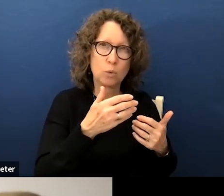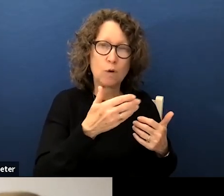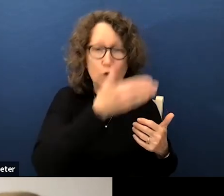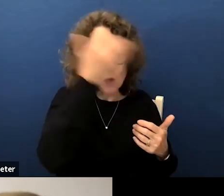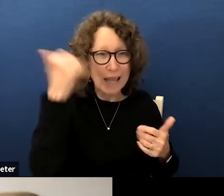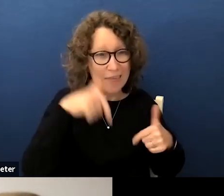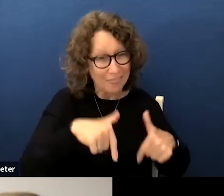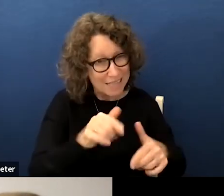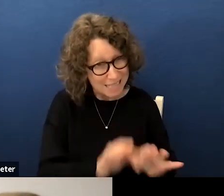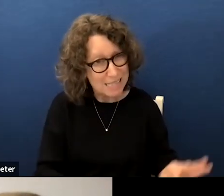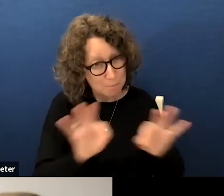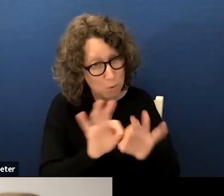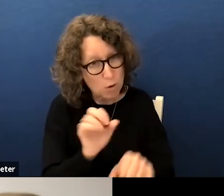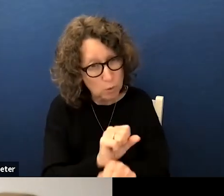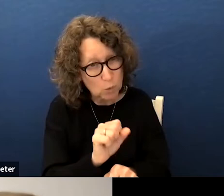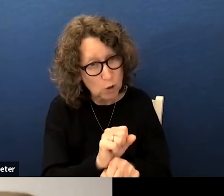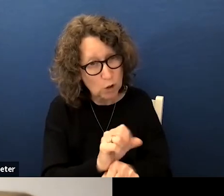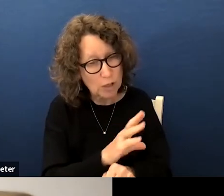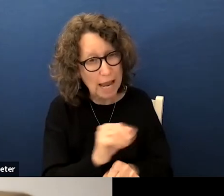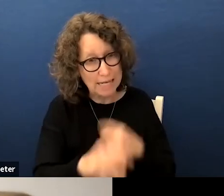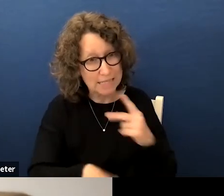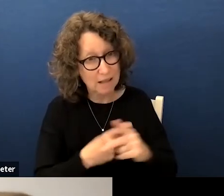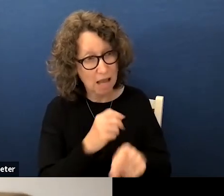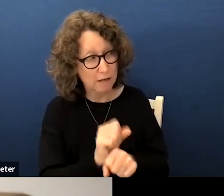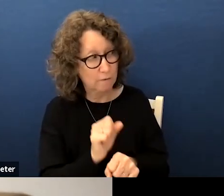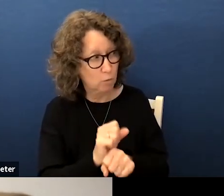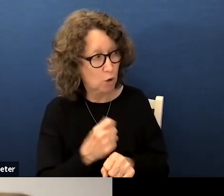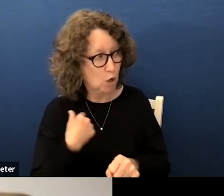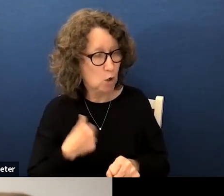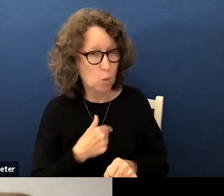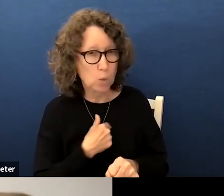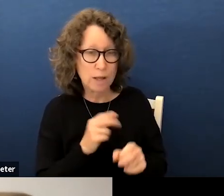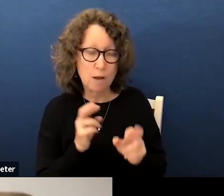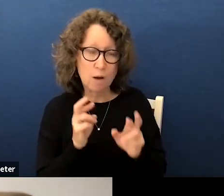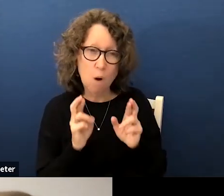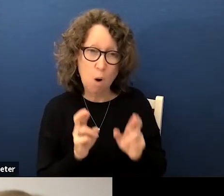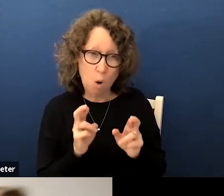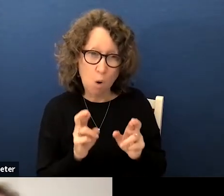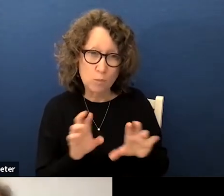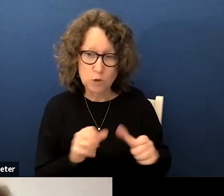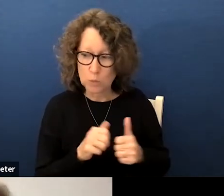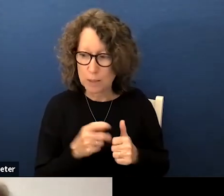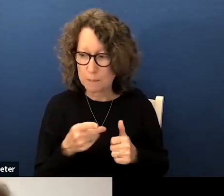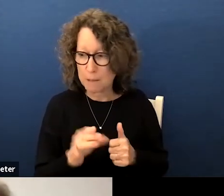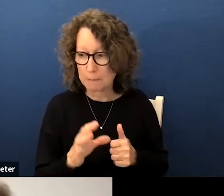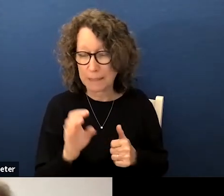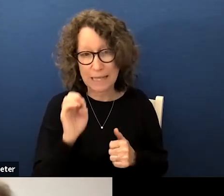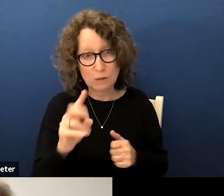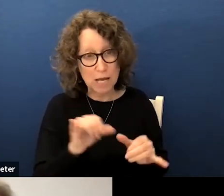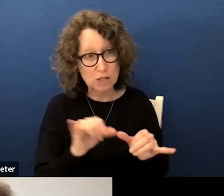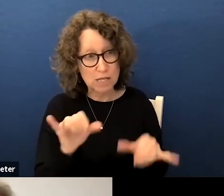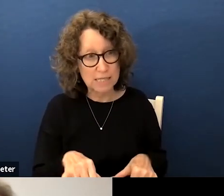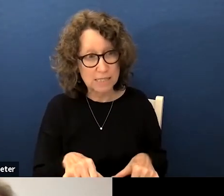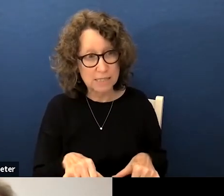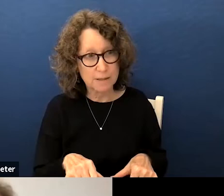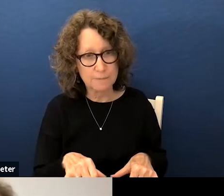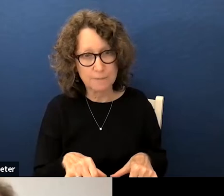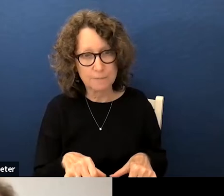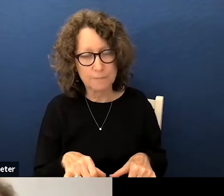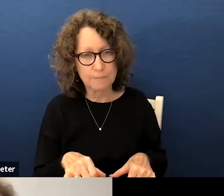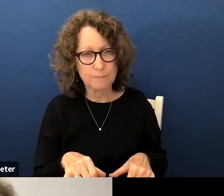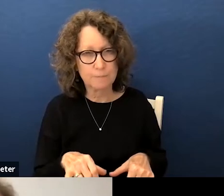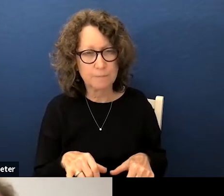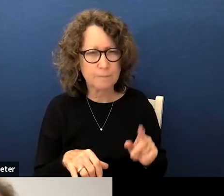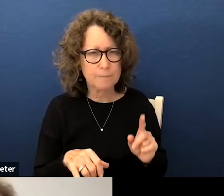work and it's the kind of work that we are really called to do in a public education system okay let me just respond